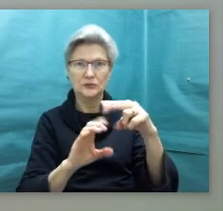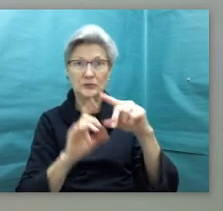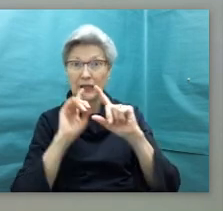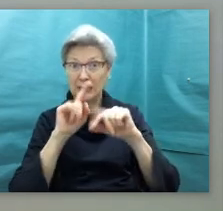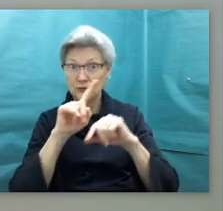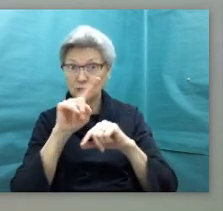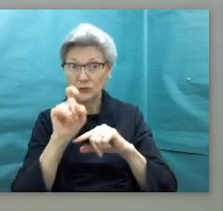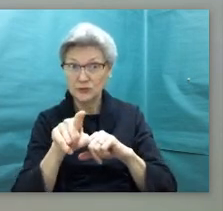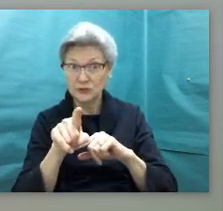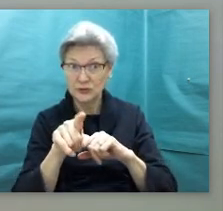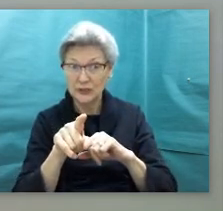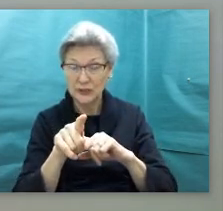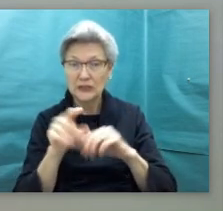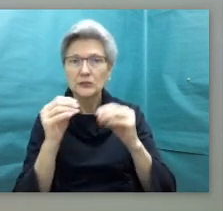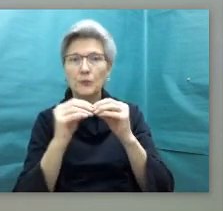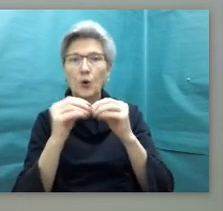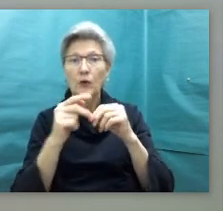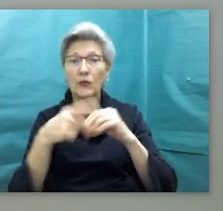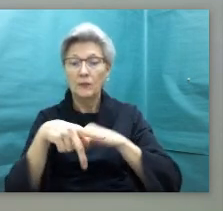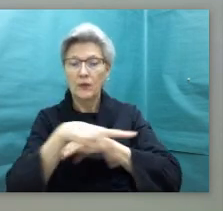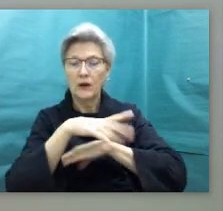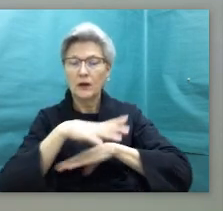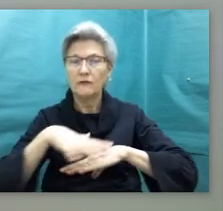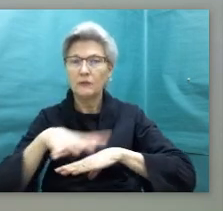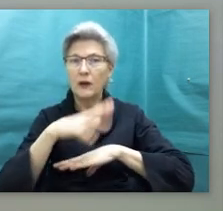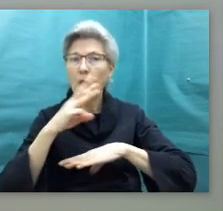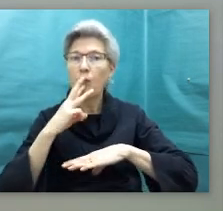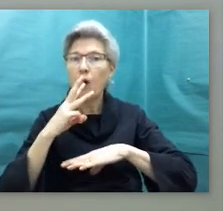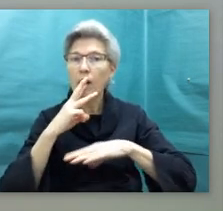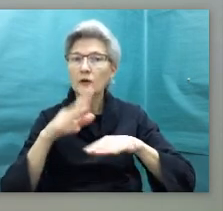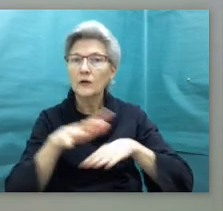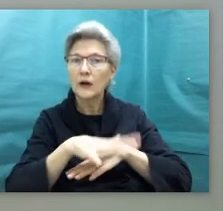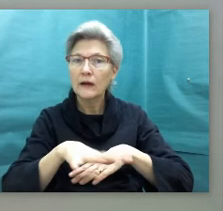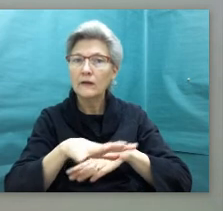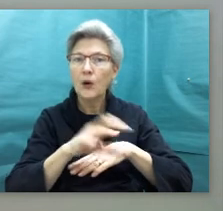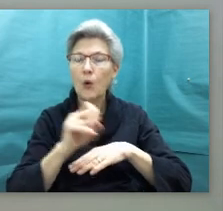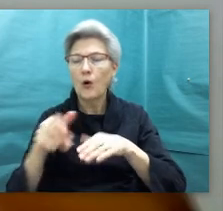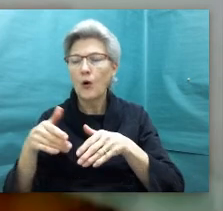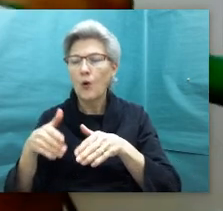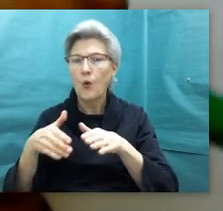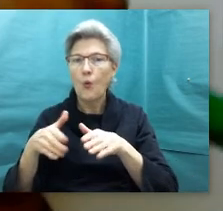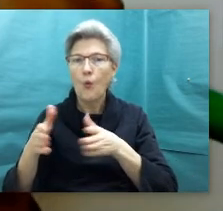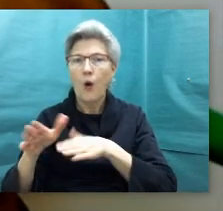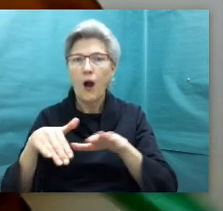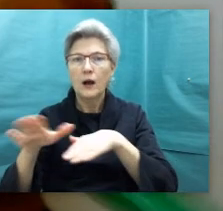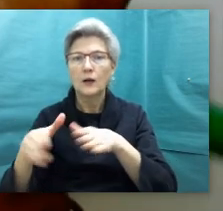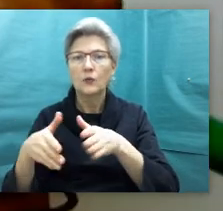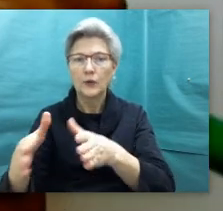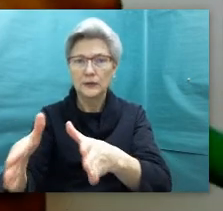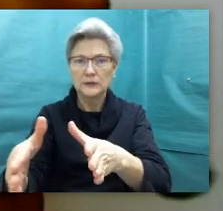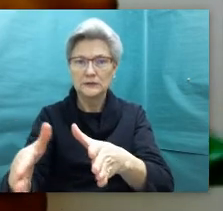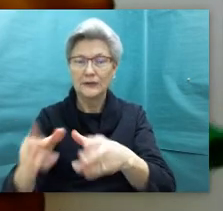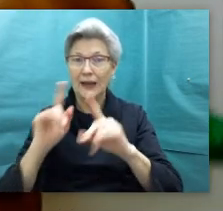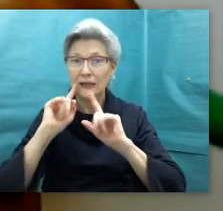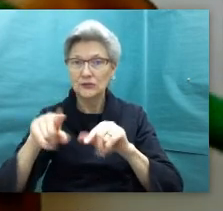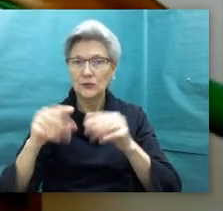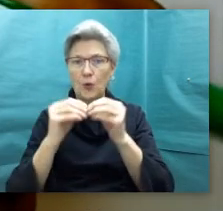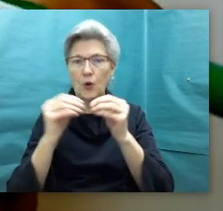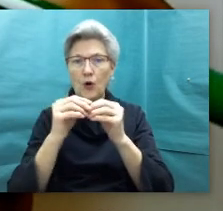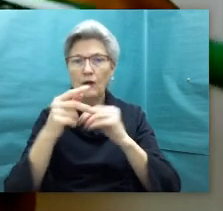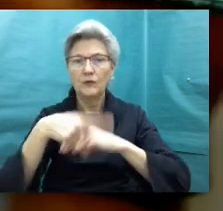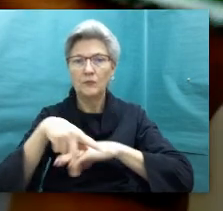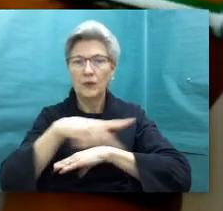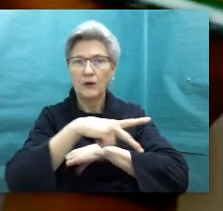answer our question, is more of the park covered by water or paved by walkways? Our answer would be more of the